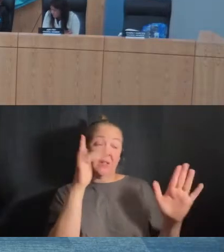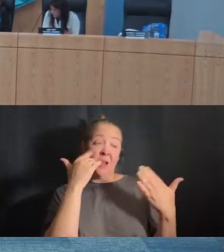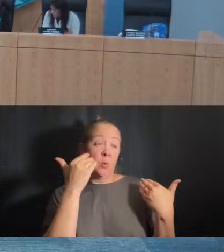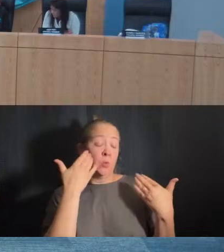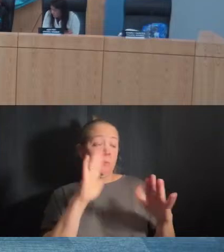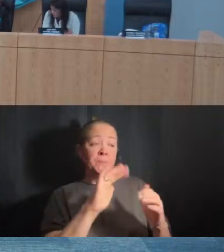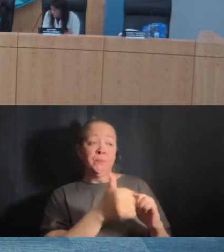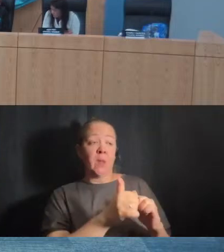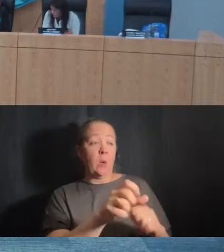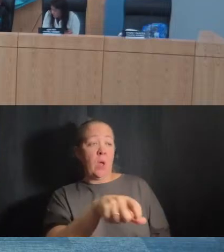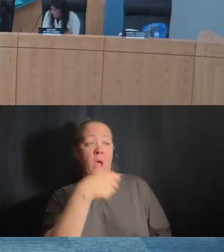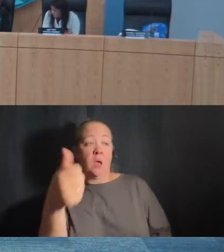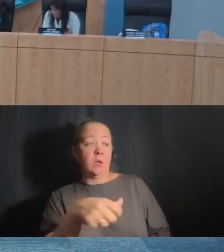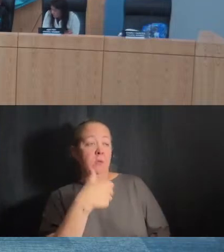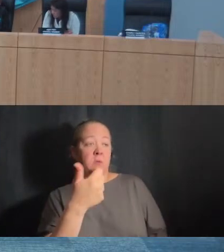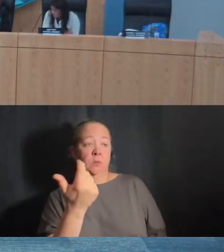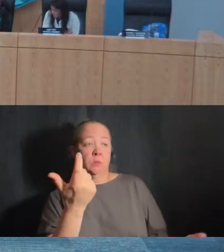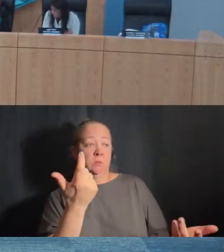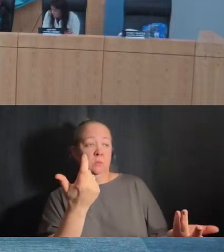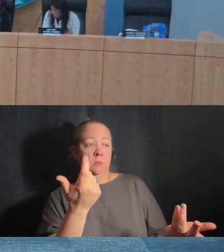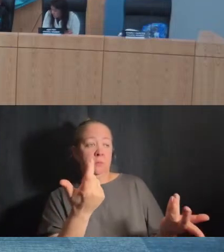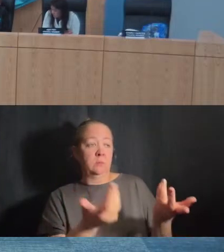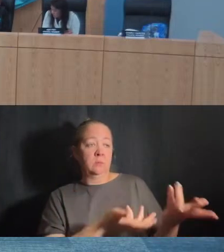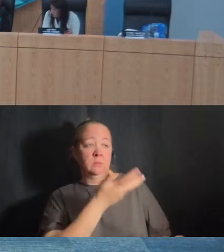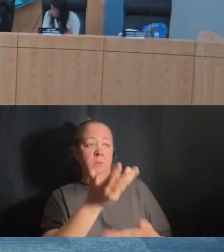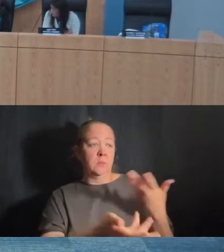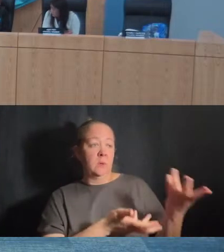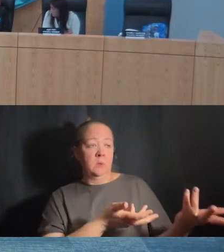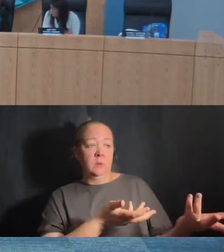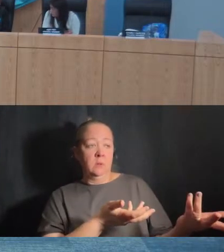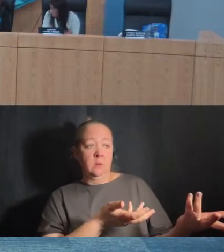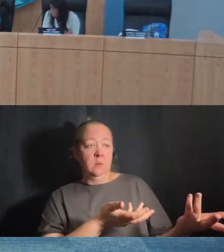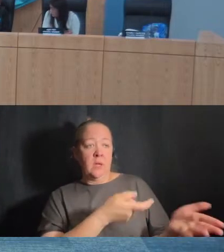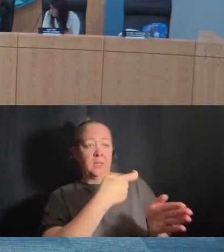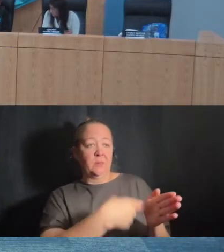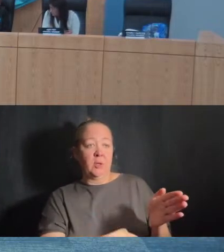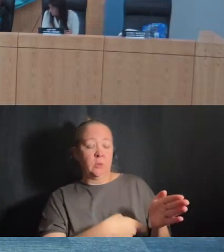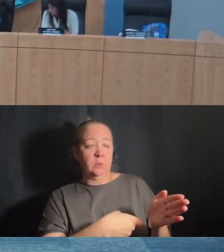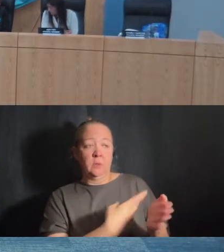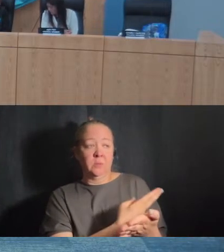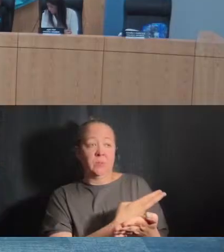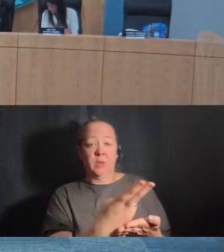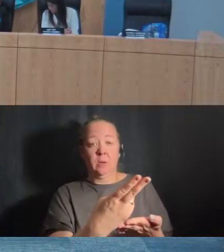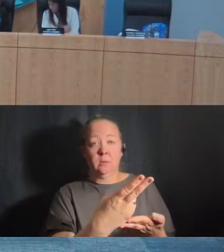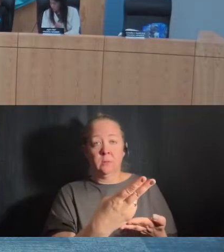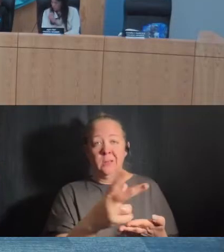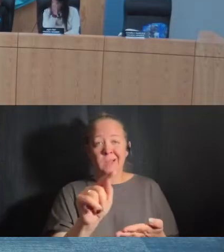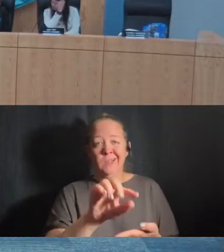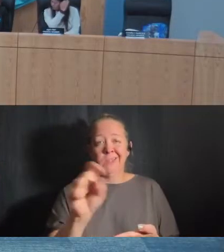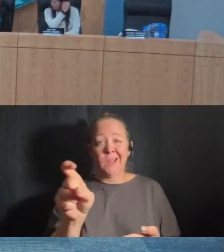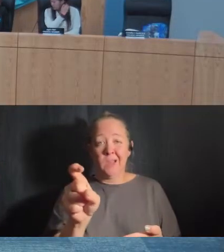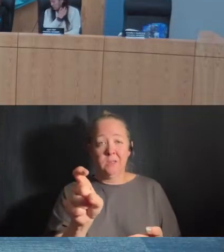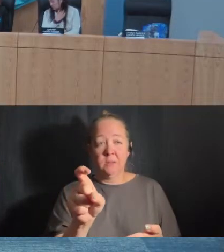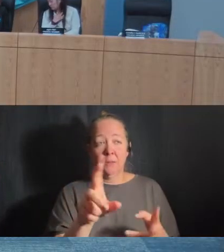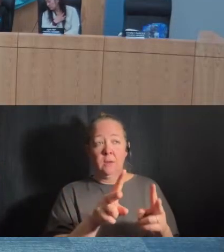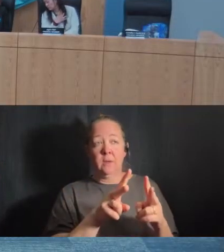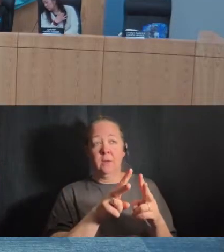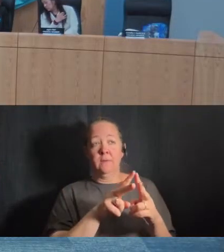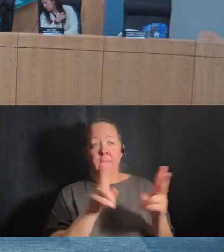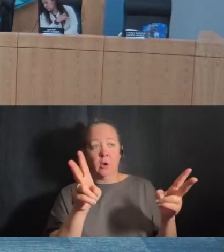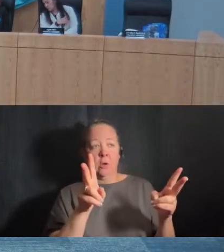what expenditures, which, let's be honest, the taxes are very important to people. The revenue is much more